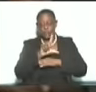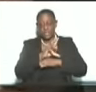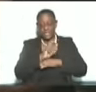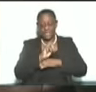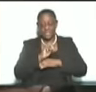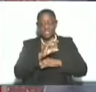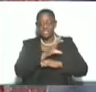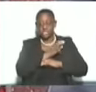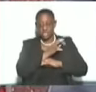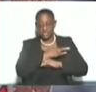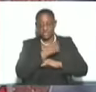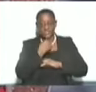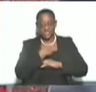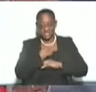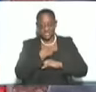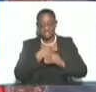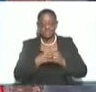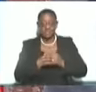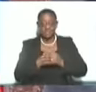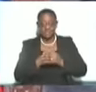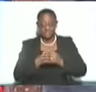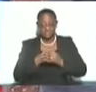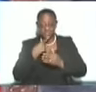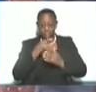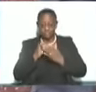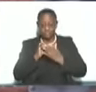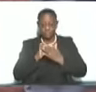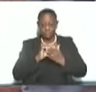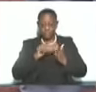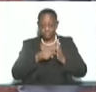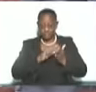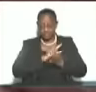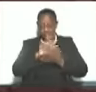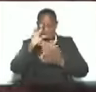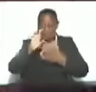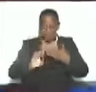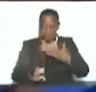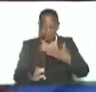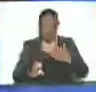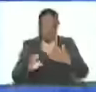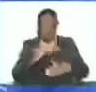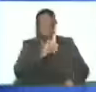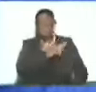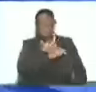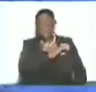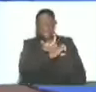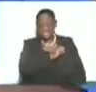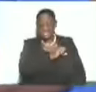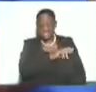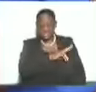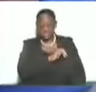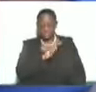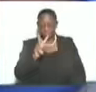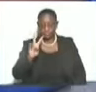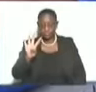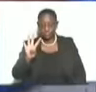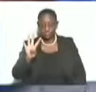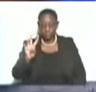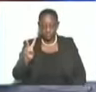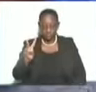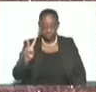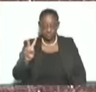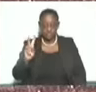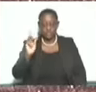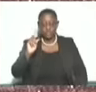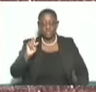Fisher has more. Softball fans, you're in for a treat this weekend with the Thomas Sayers and softball 242. Hosting